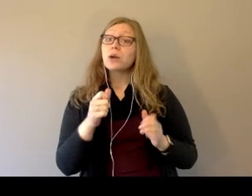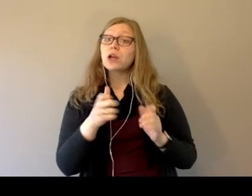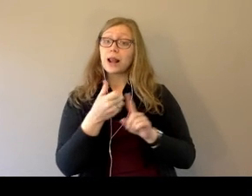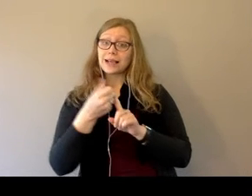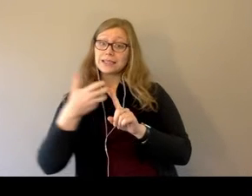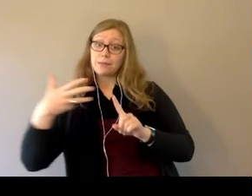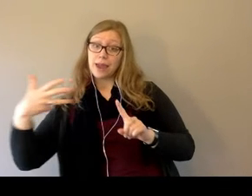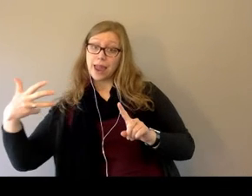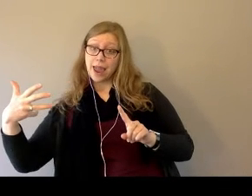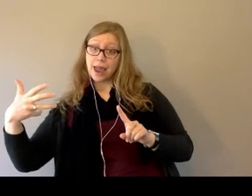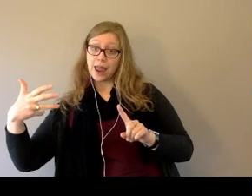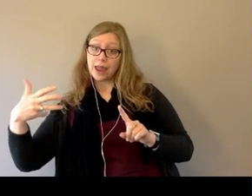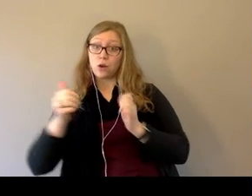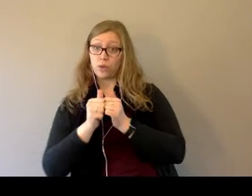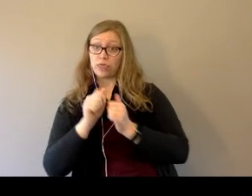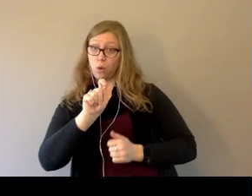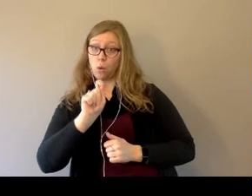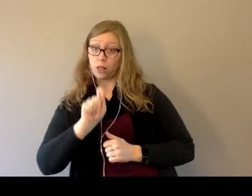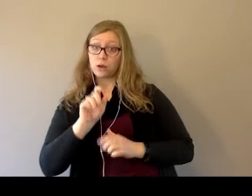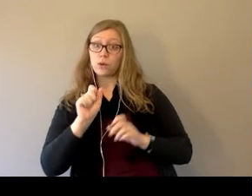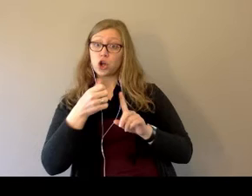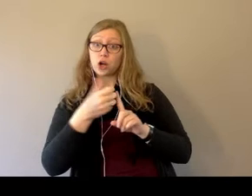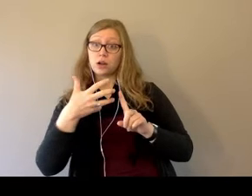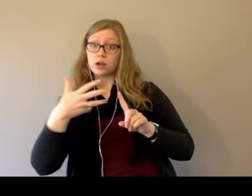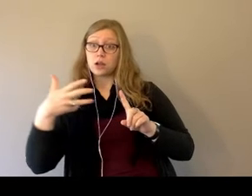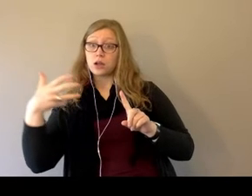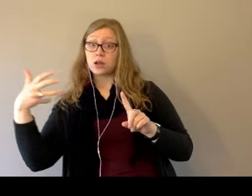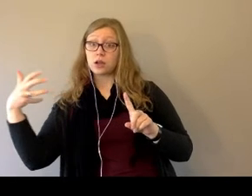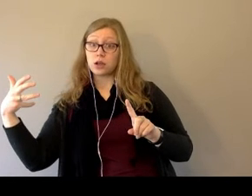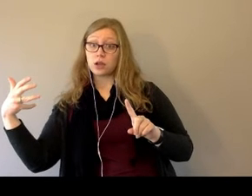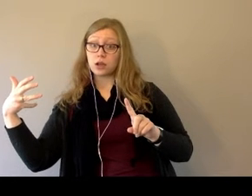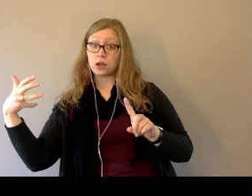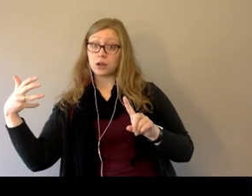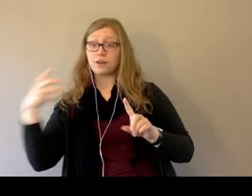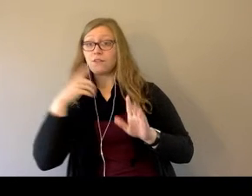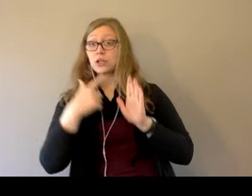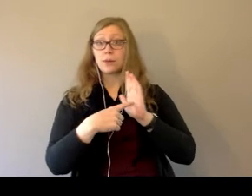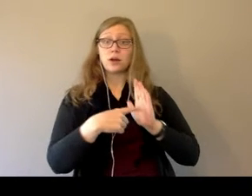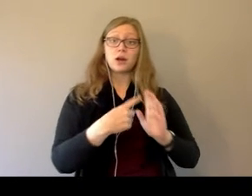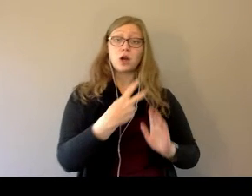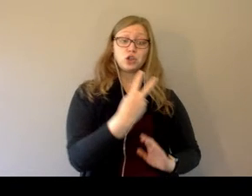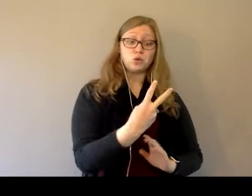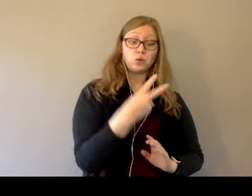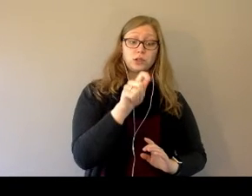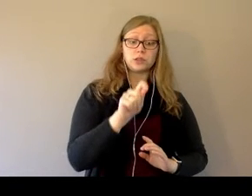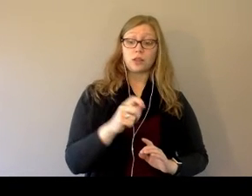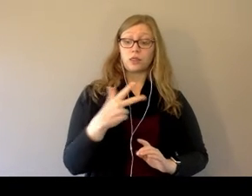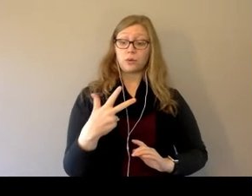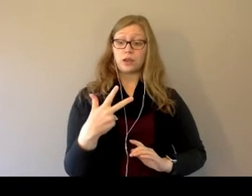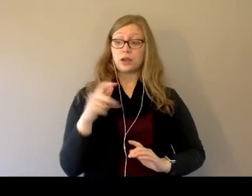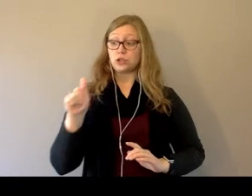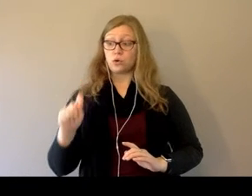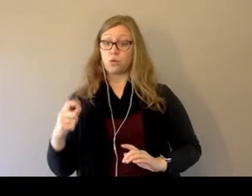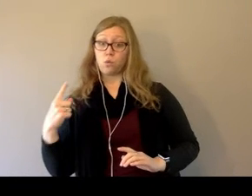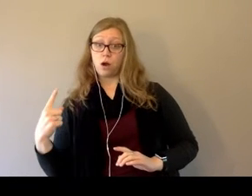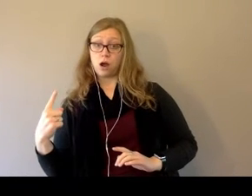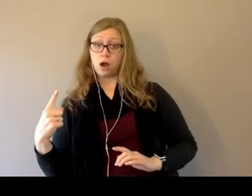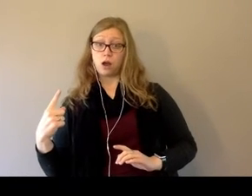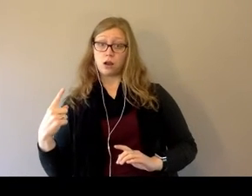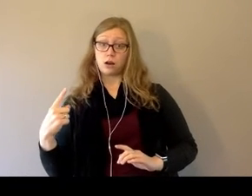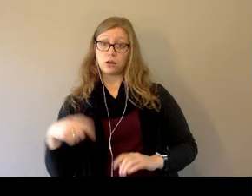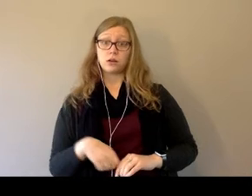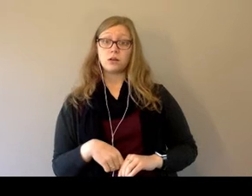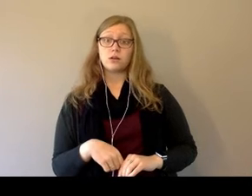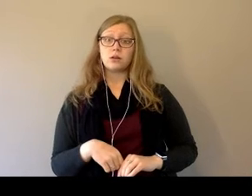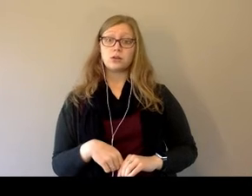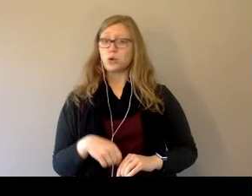things we're comparing to something like 2 to 3 to 1. In this case, we probably would not use a fraction because